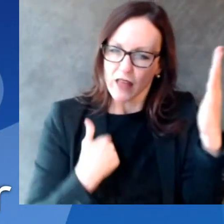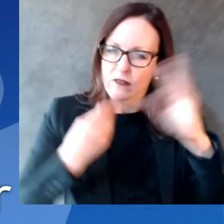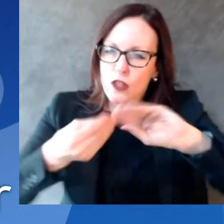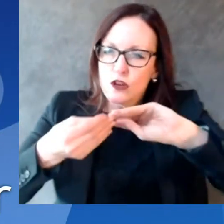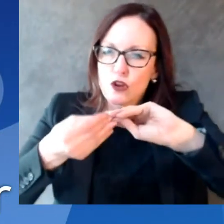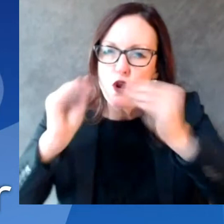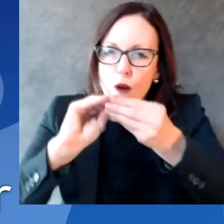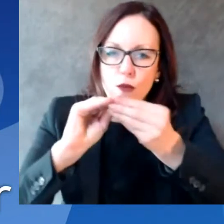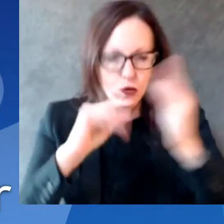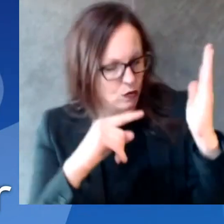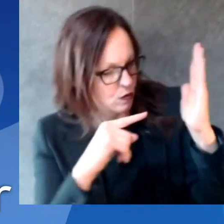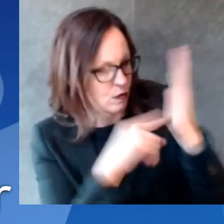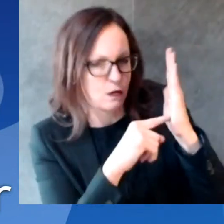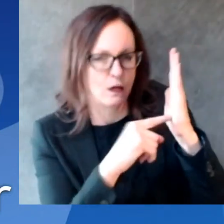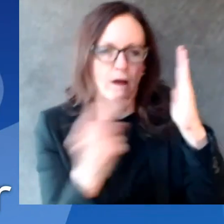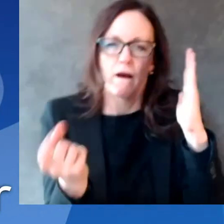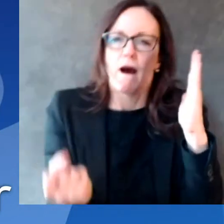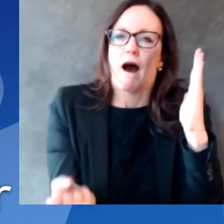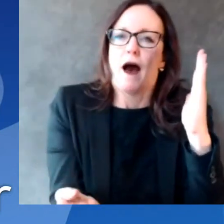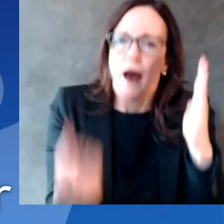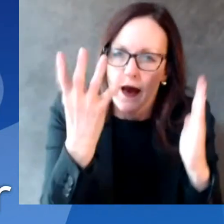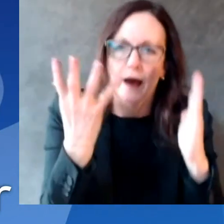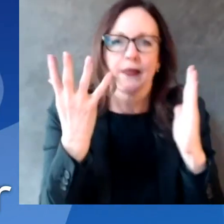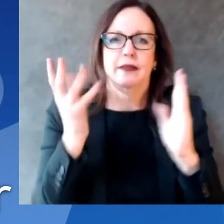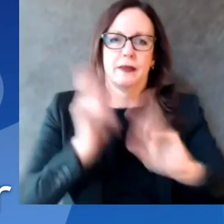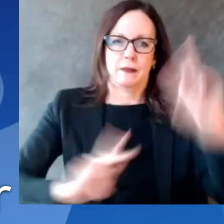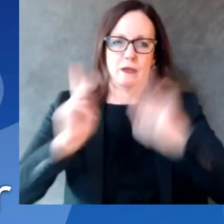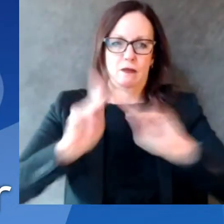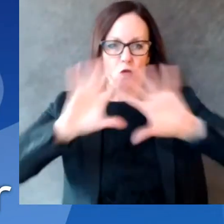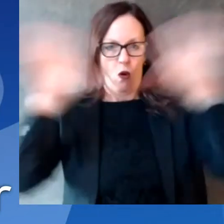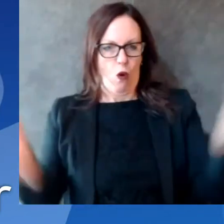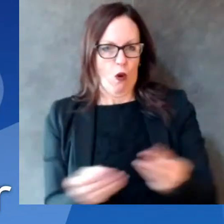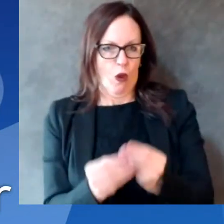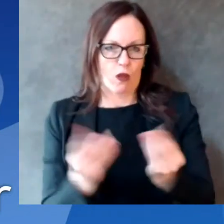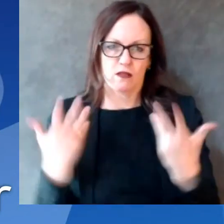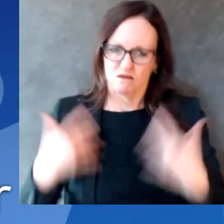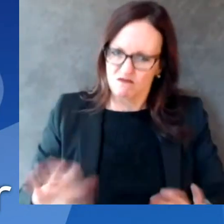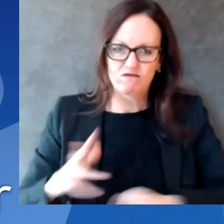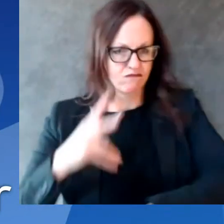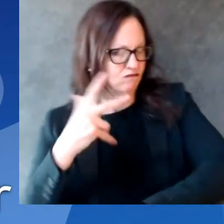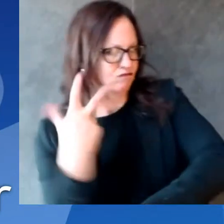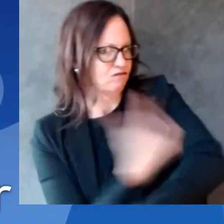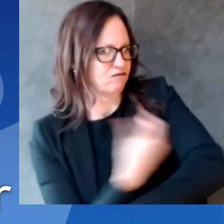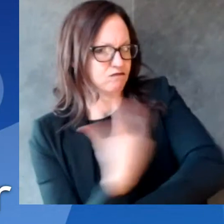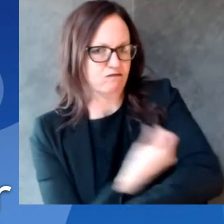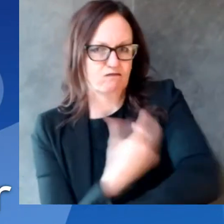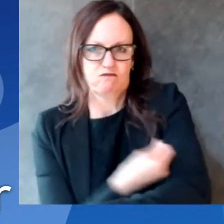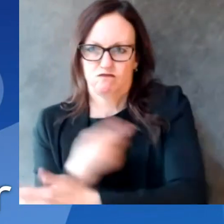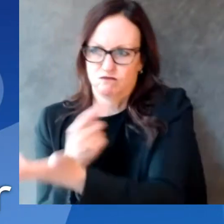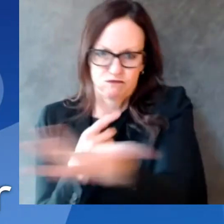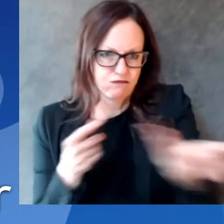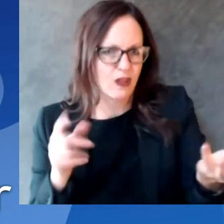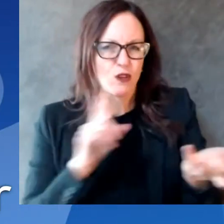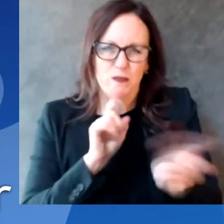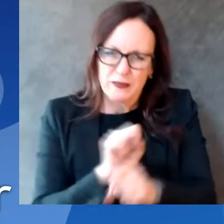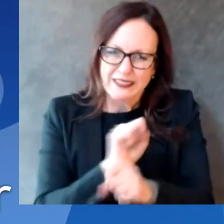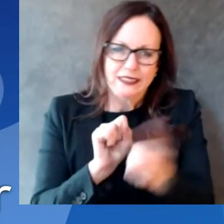if so, what kind of numbers are you seeing there? And if not, how has that been avoided at this point? Thank